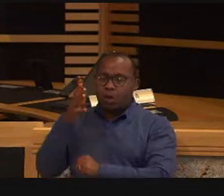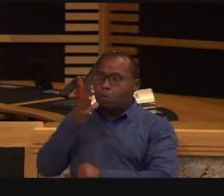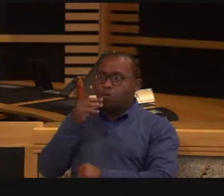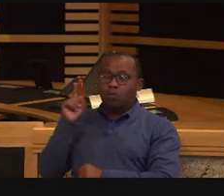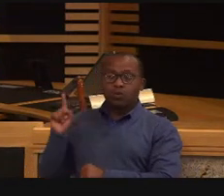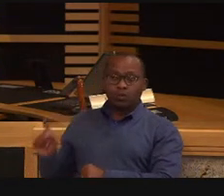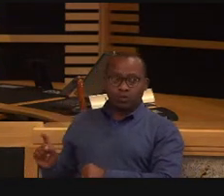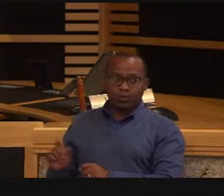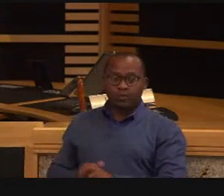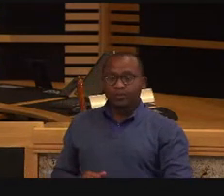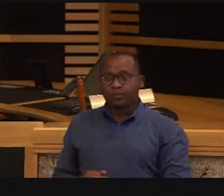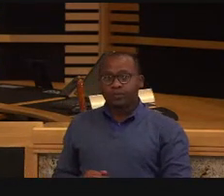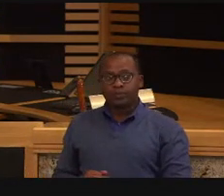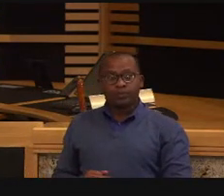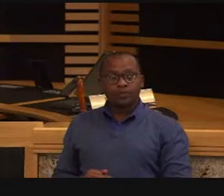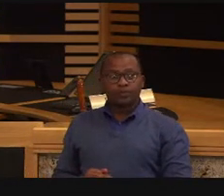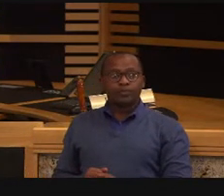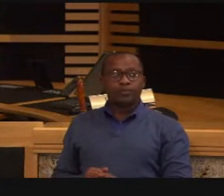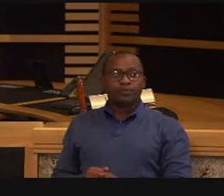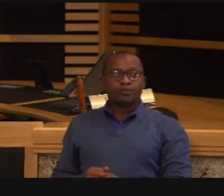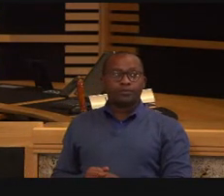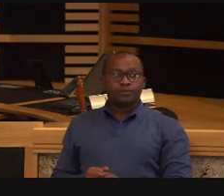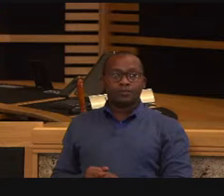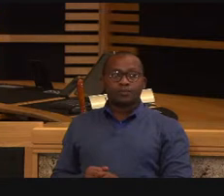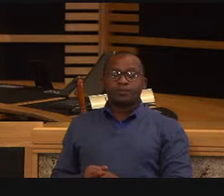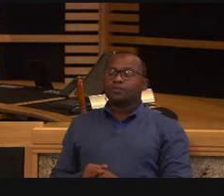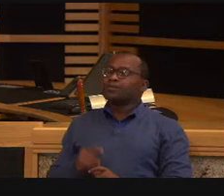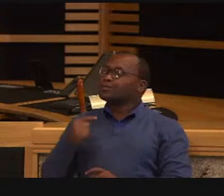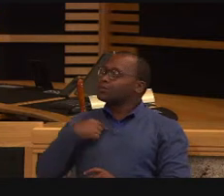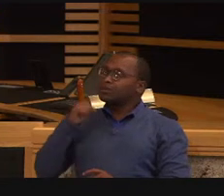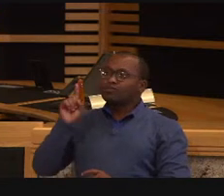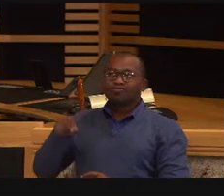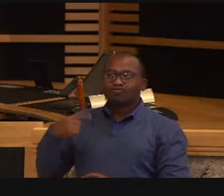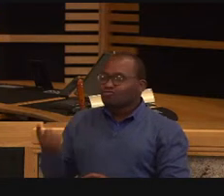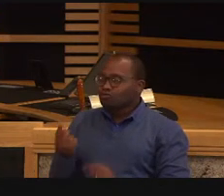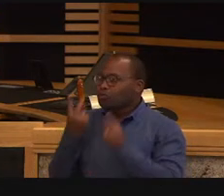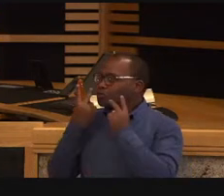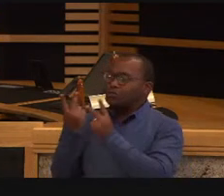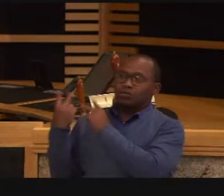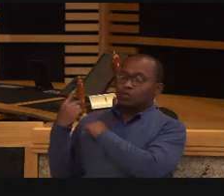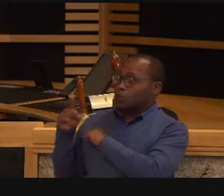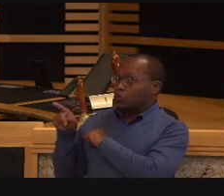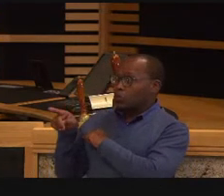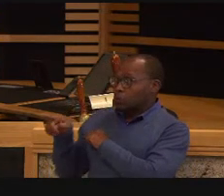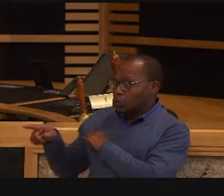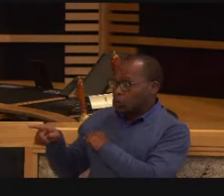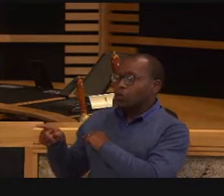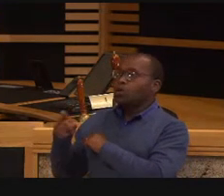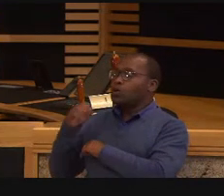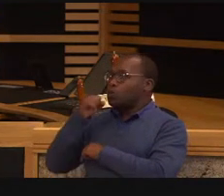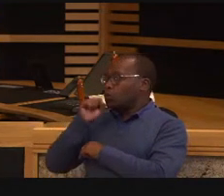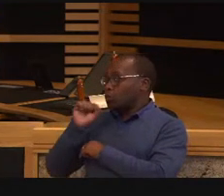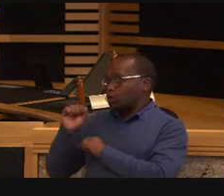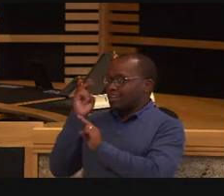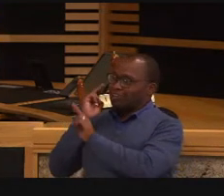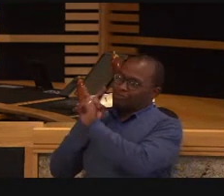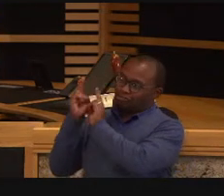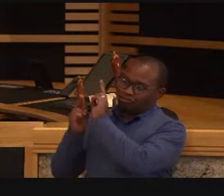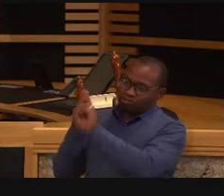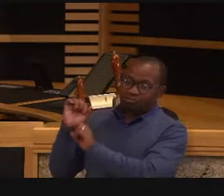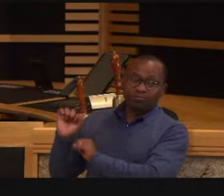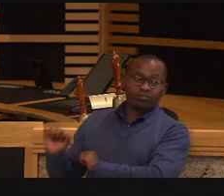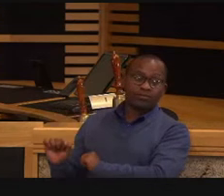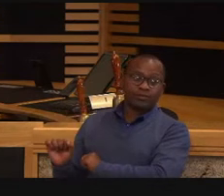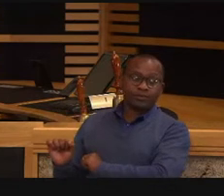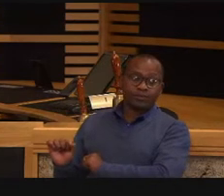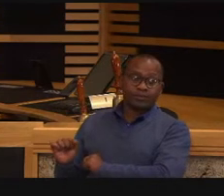custodians of these land-rent varieties behind. We must not lose sight of cannabis heritage in pursuit of fast riches. I would